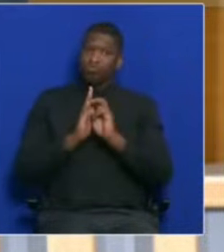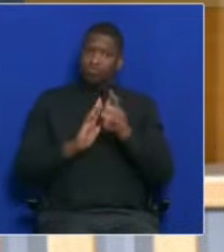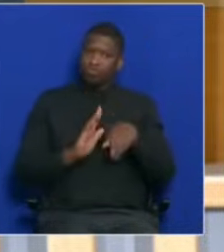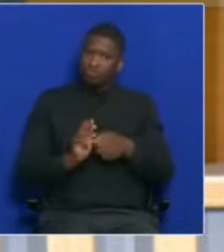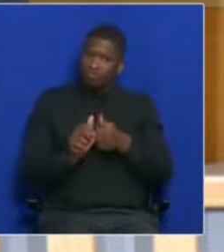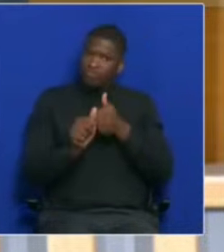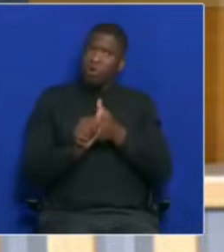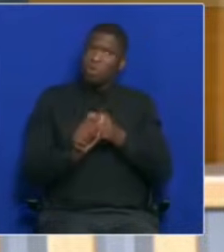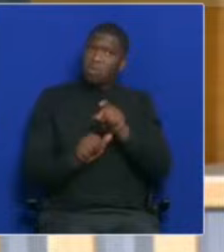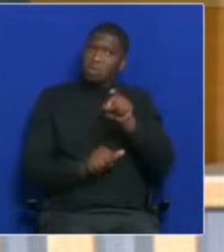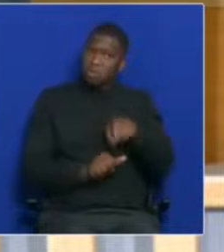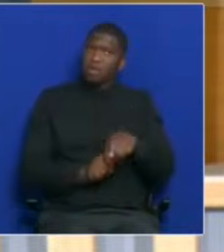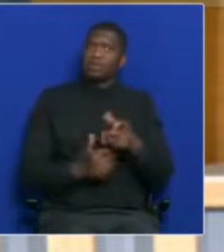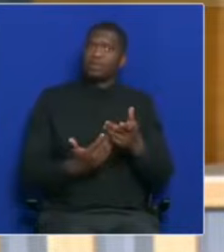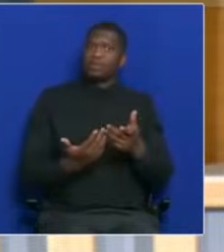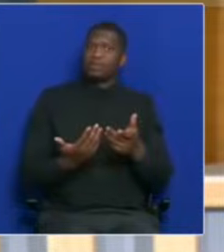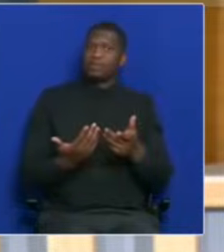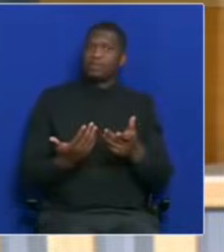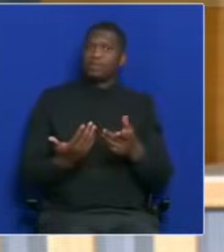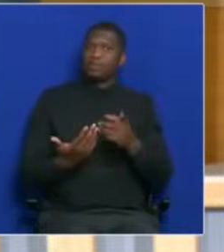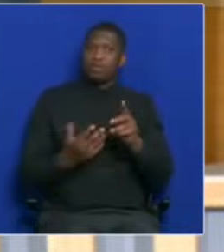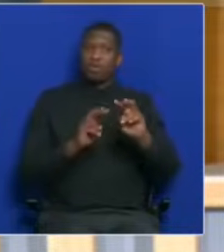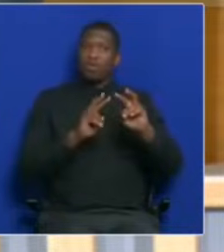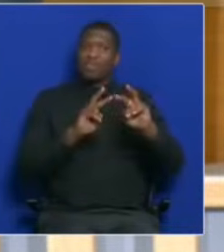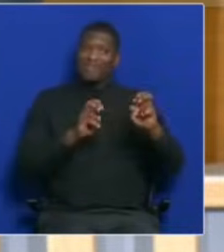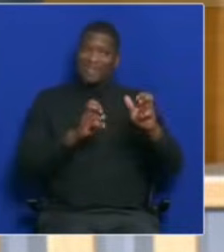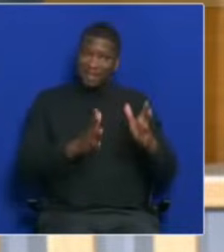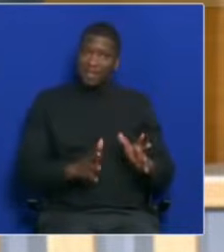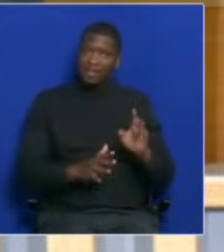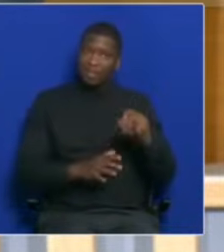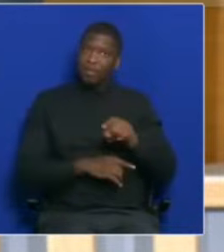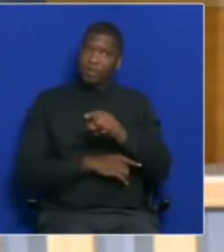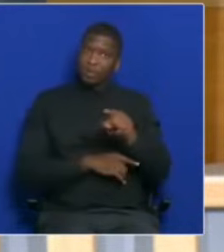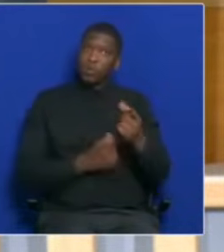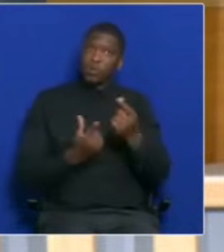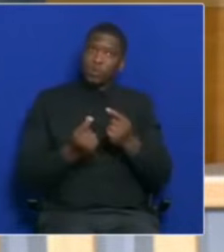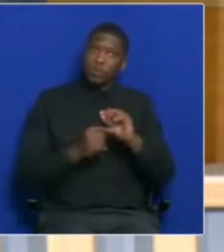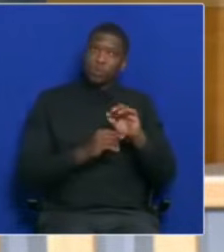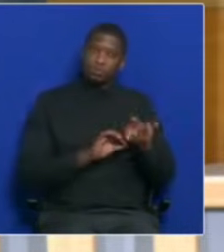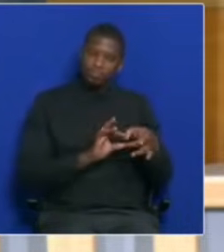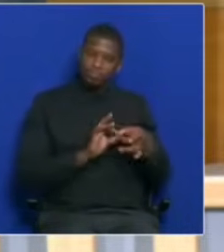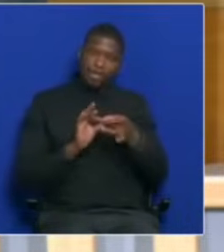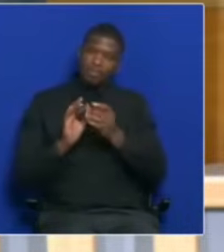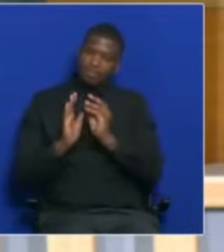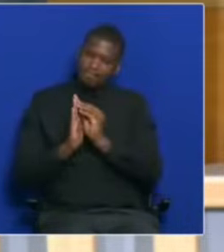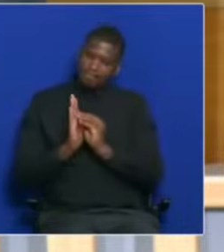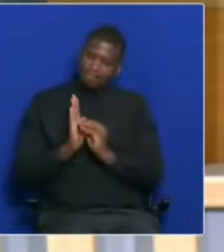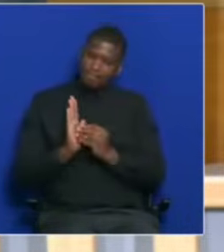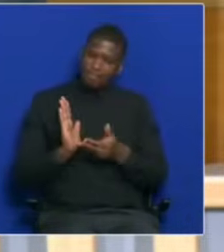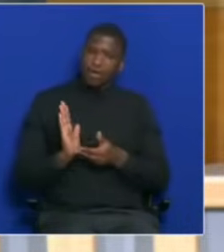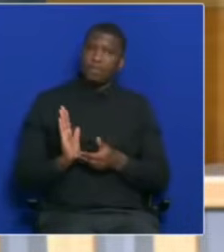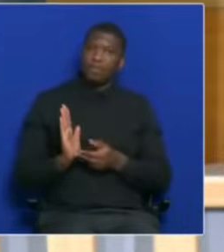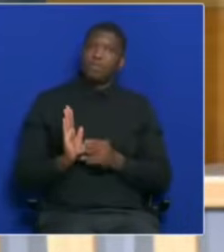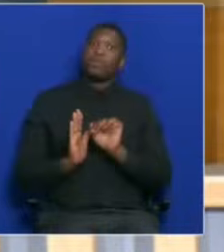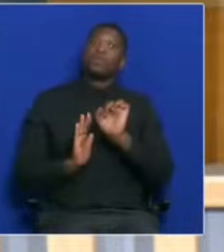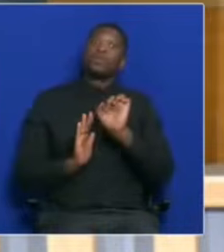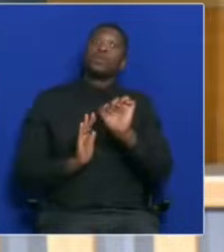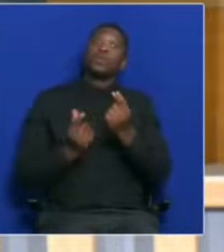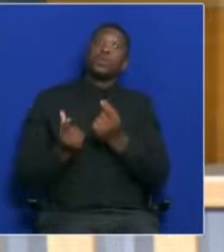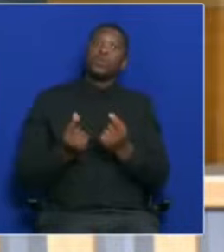your people, your investigators, to your manual and to your rules, you in fact become